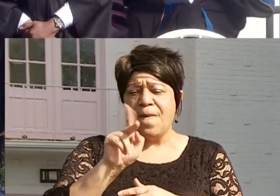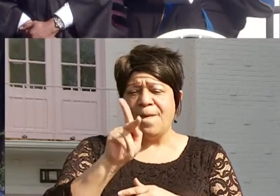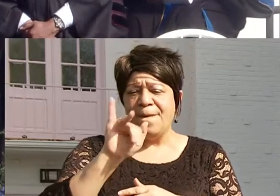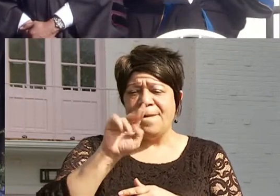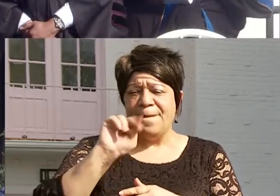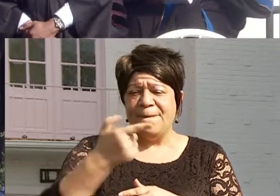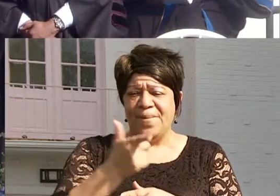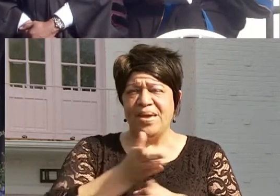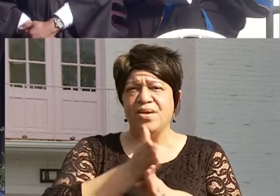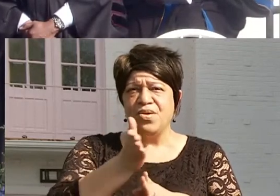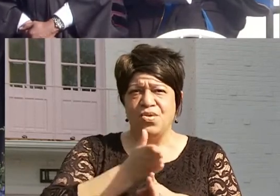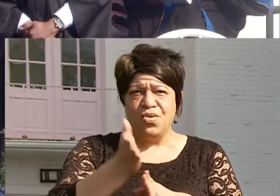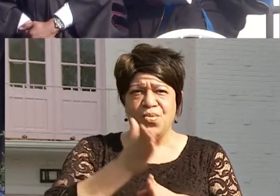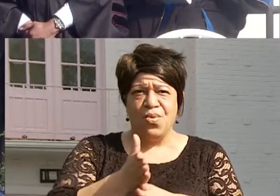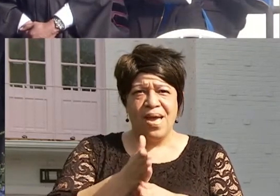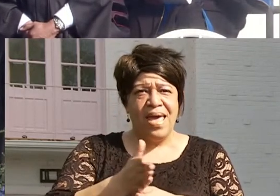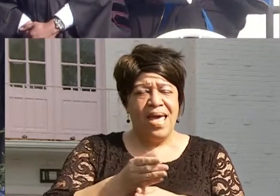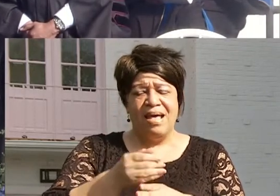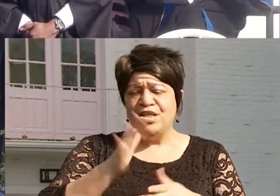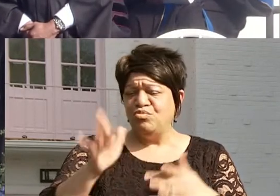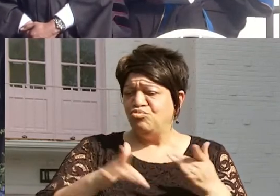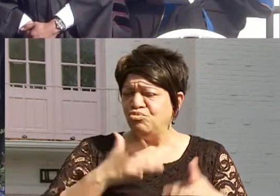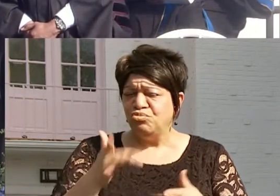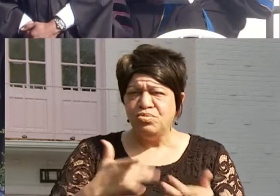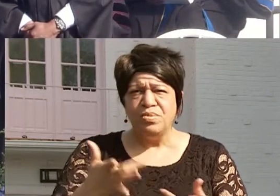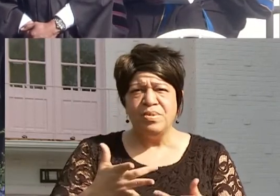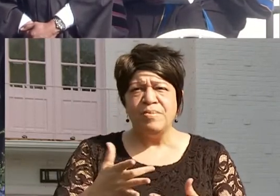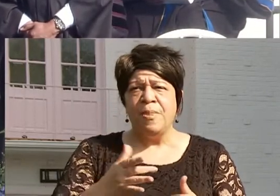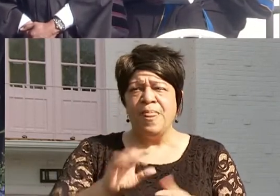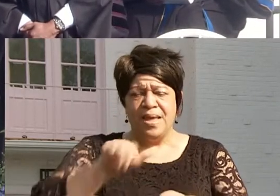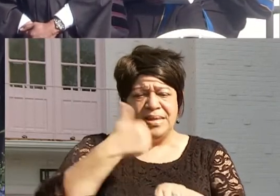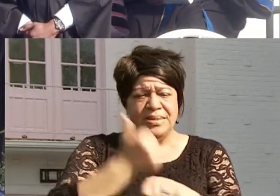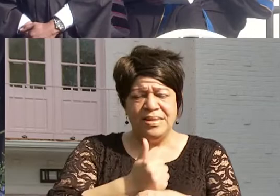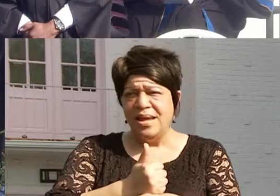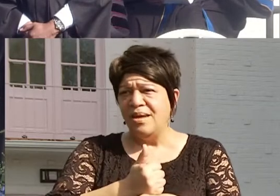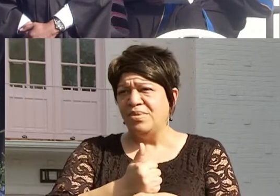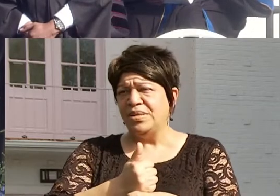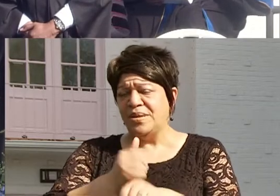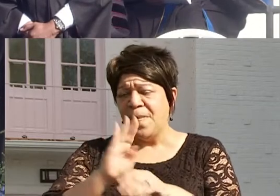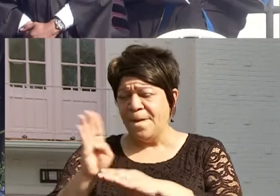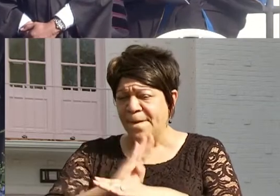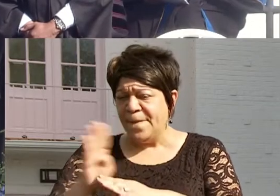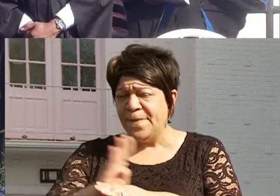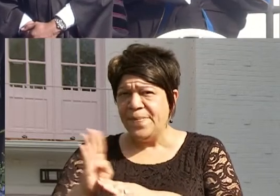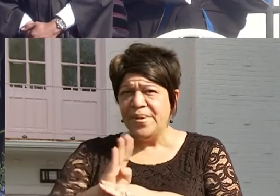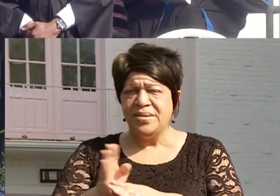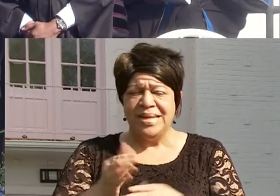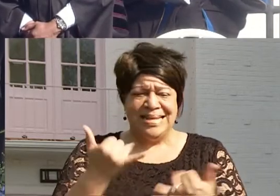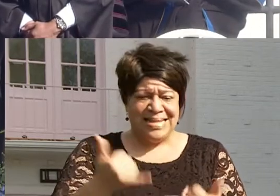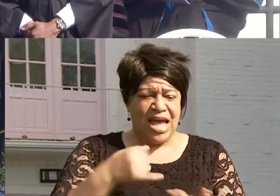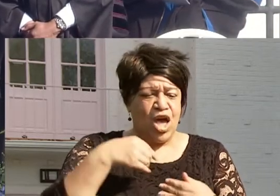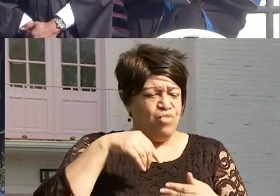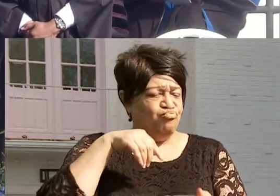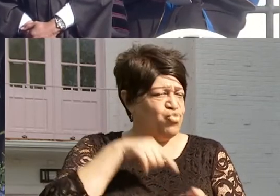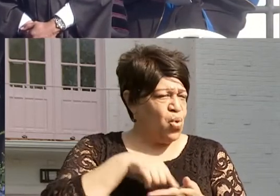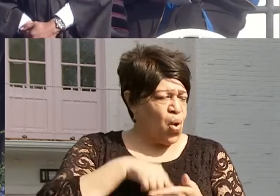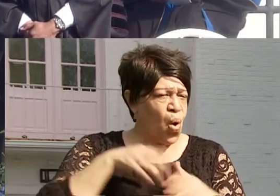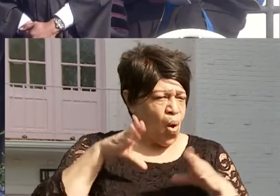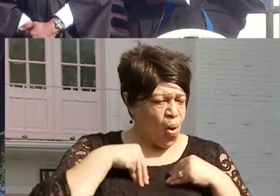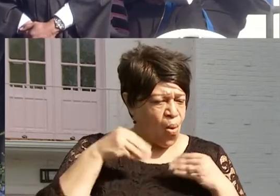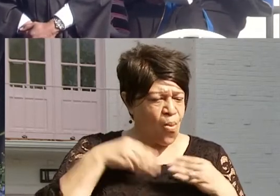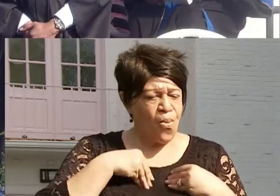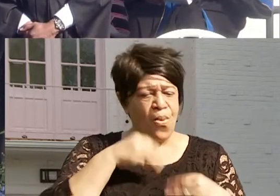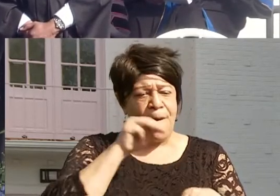business world ablaze by becoming a highly successful entrepreneur. As owner of a number of McDonald's restaurants in New Jersey, you put